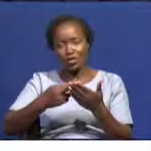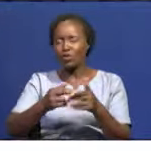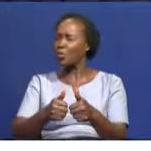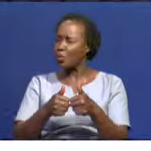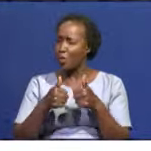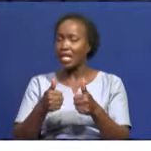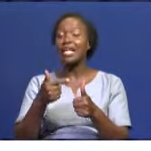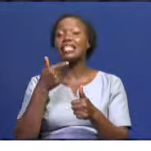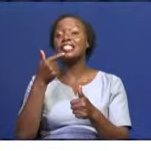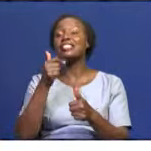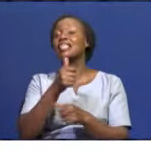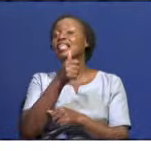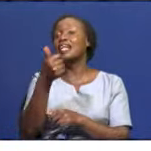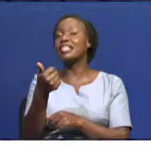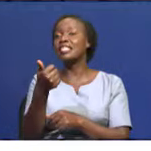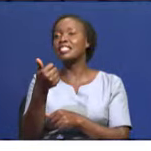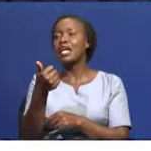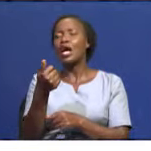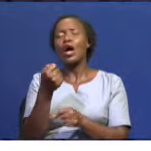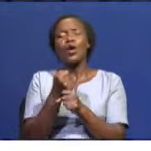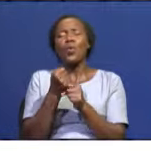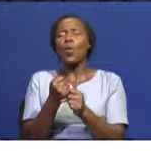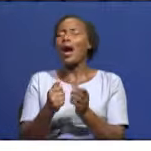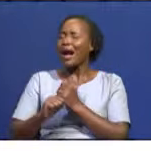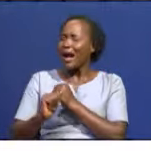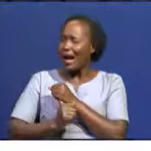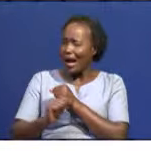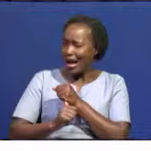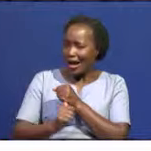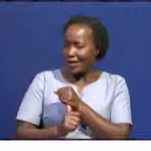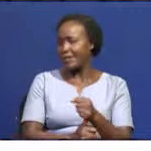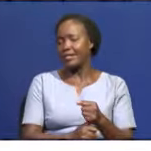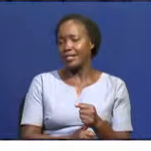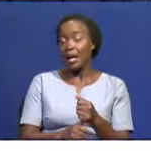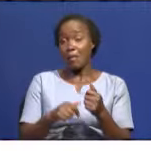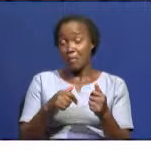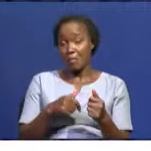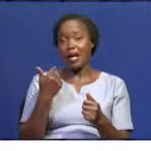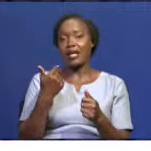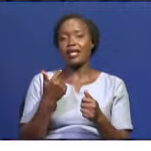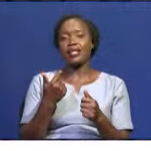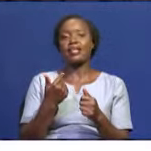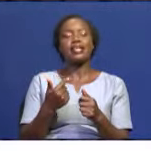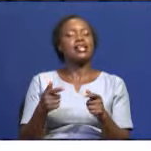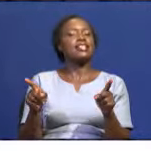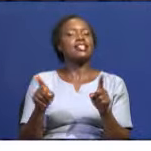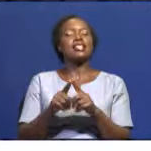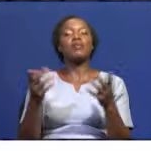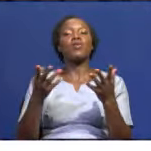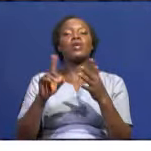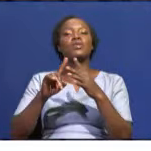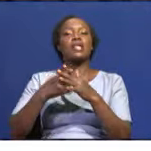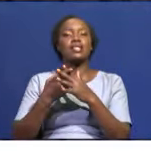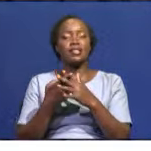tell others to tighten up their belt, mine must be where to begin.